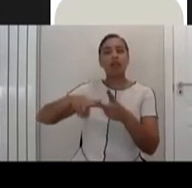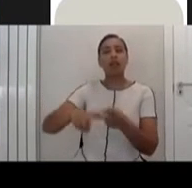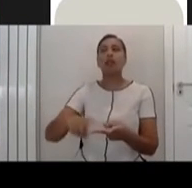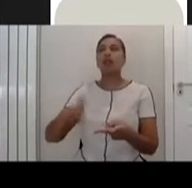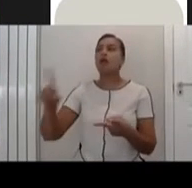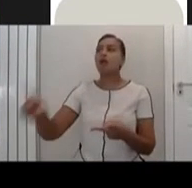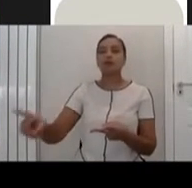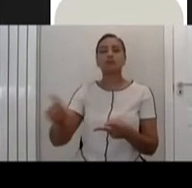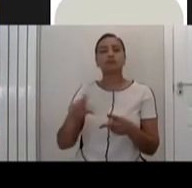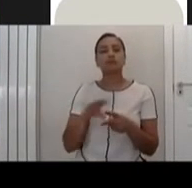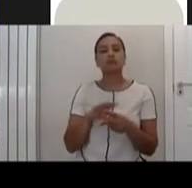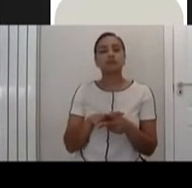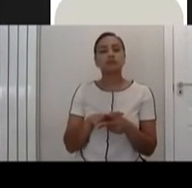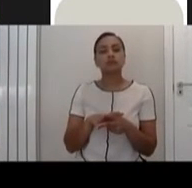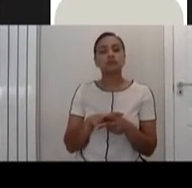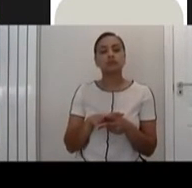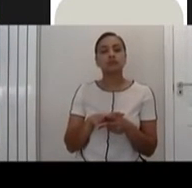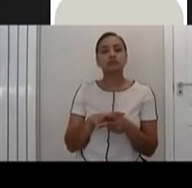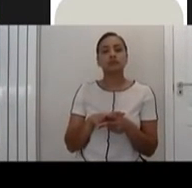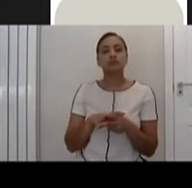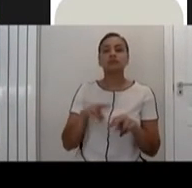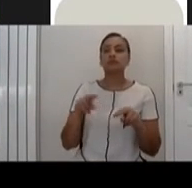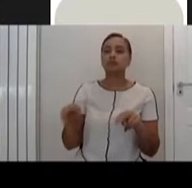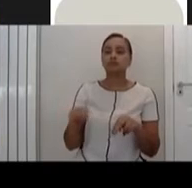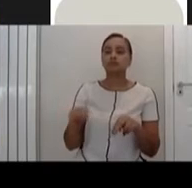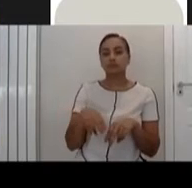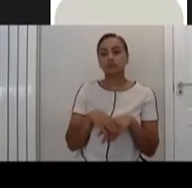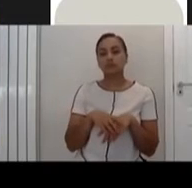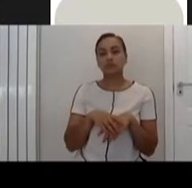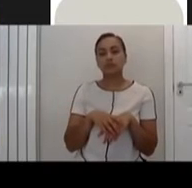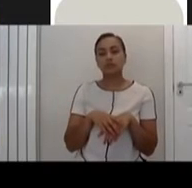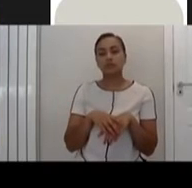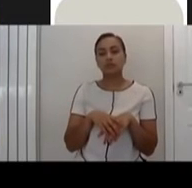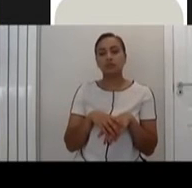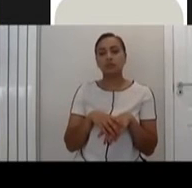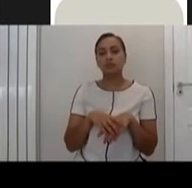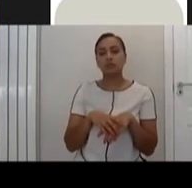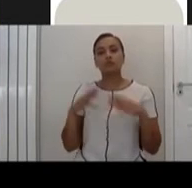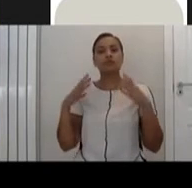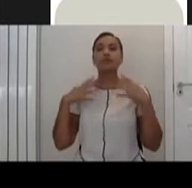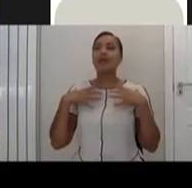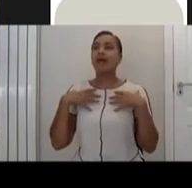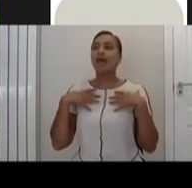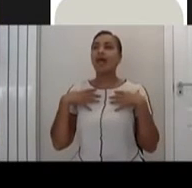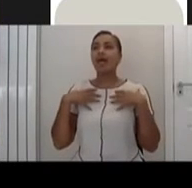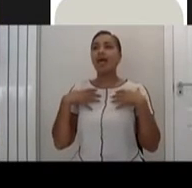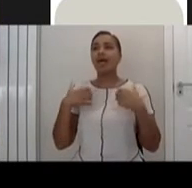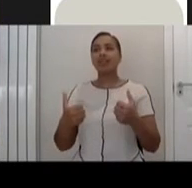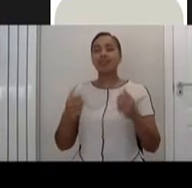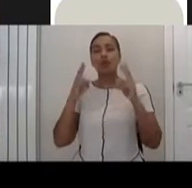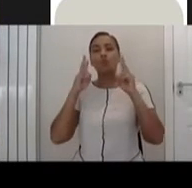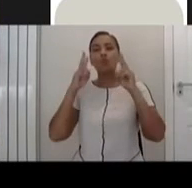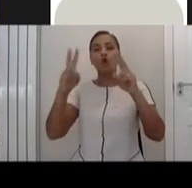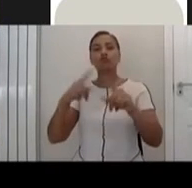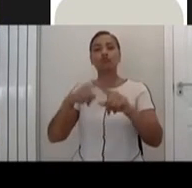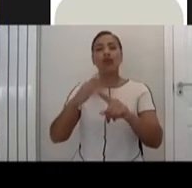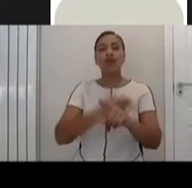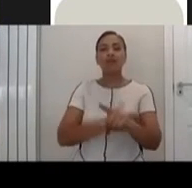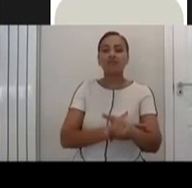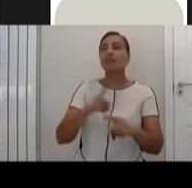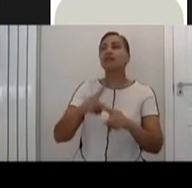with you know, Fazila and a lot of other community voluntary sector